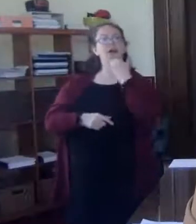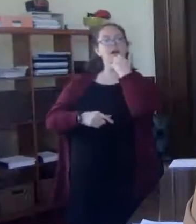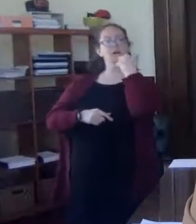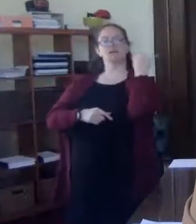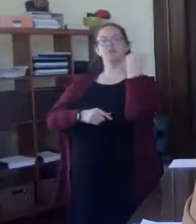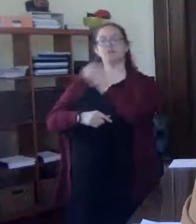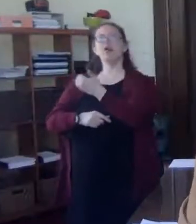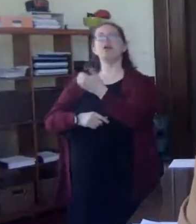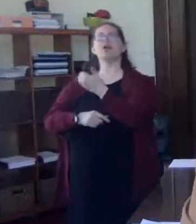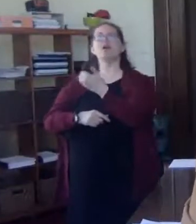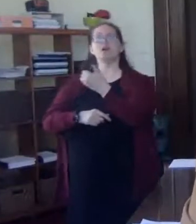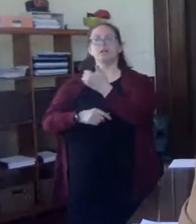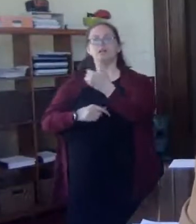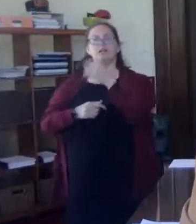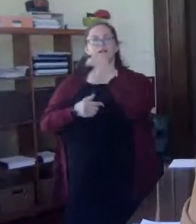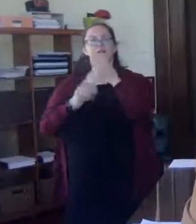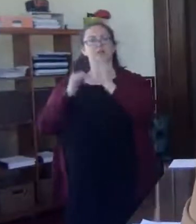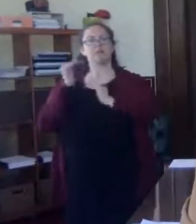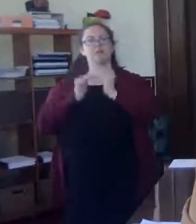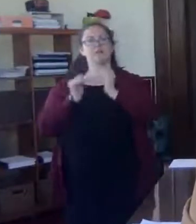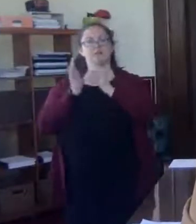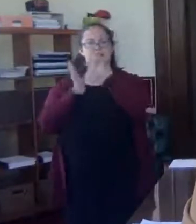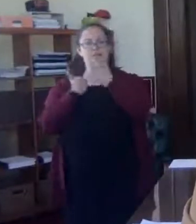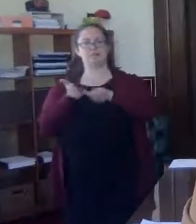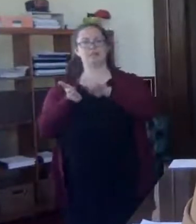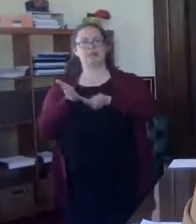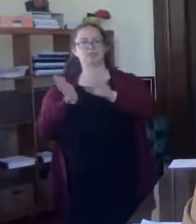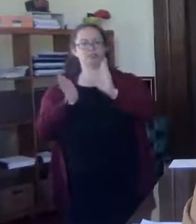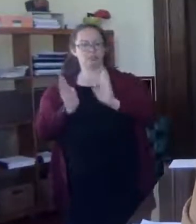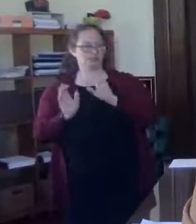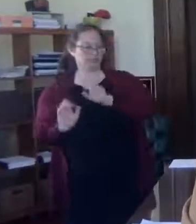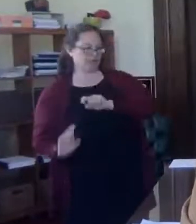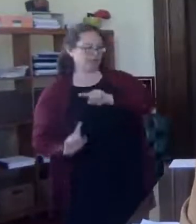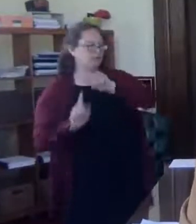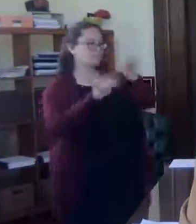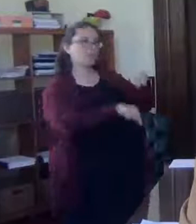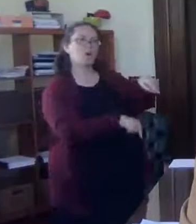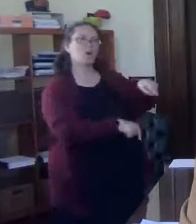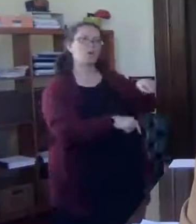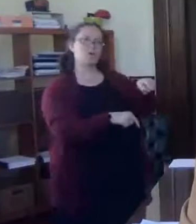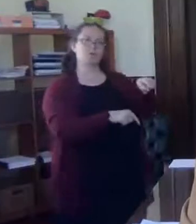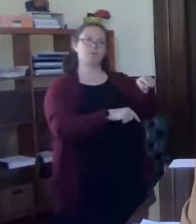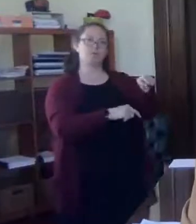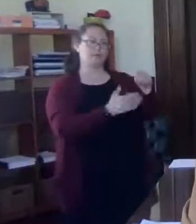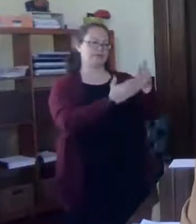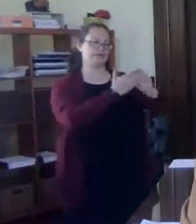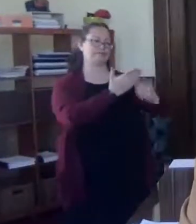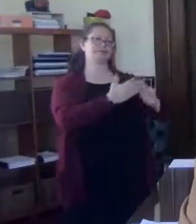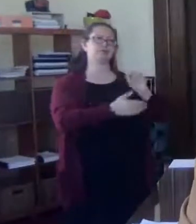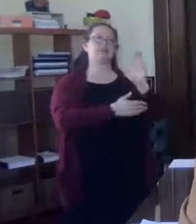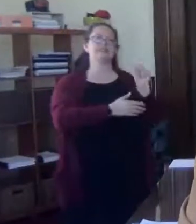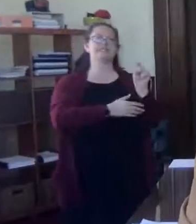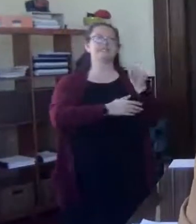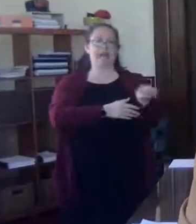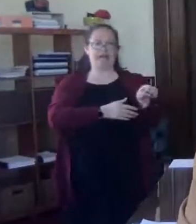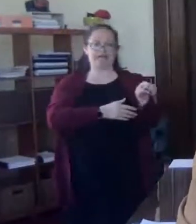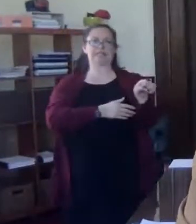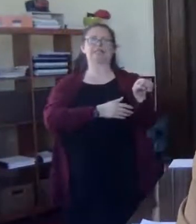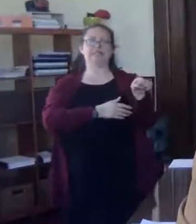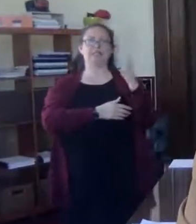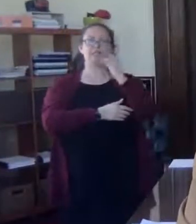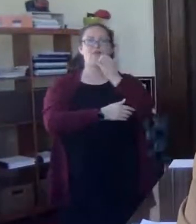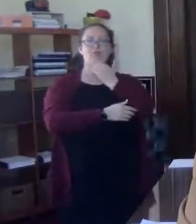can come look at that building and cite that building for the violations. To put in a request for